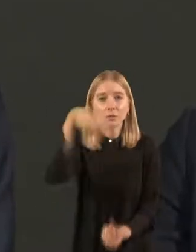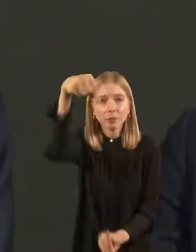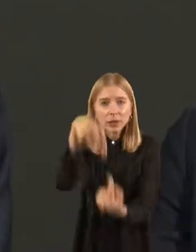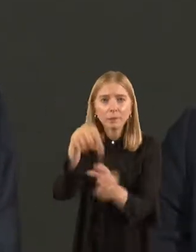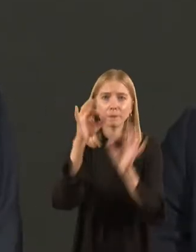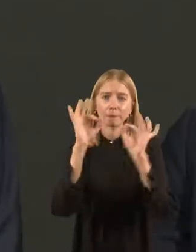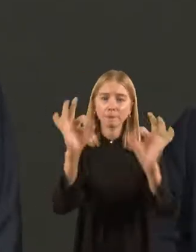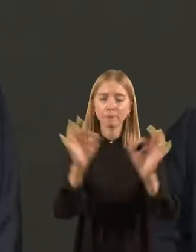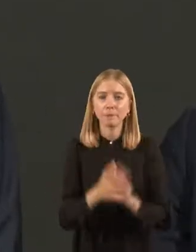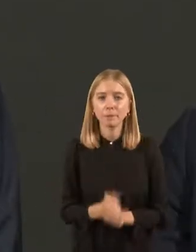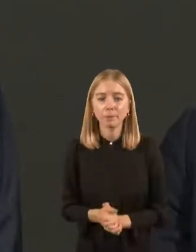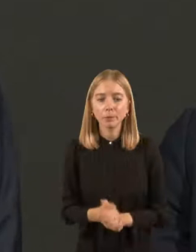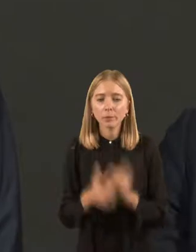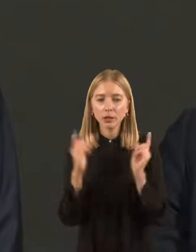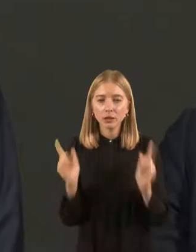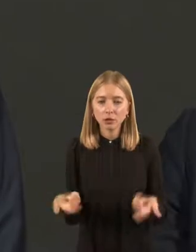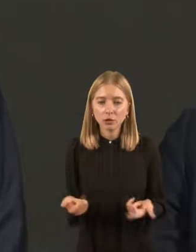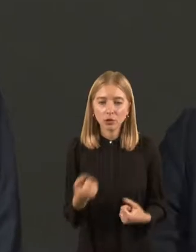good network of